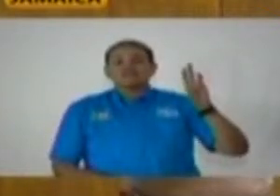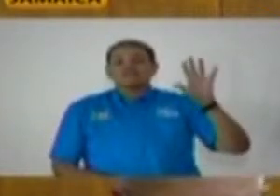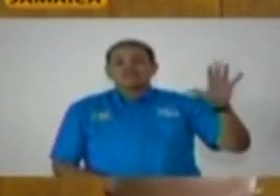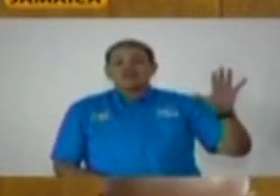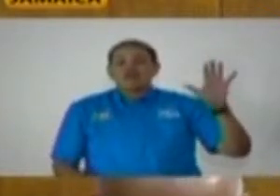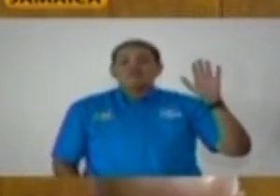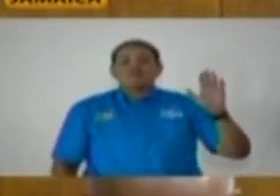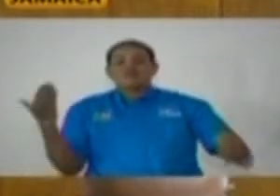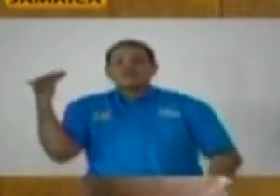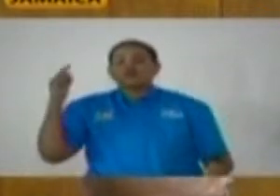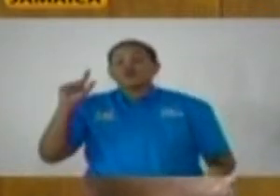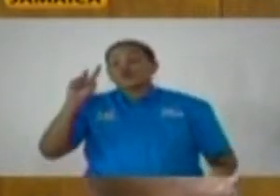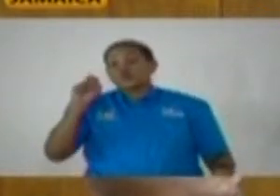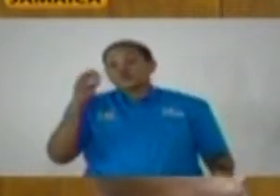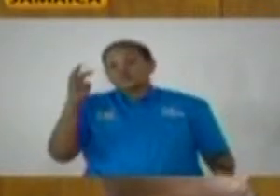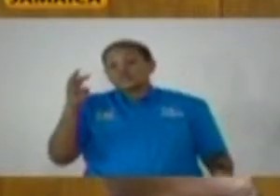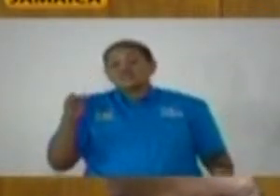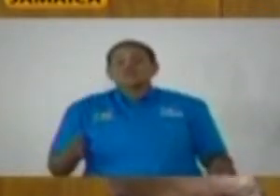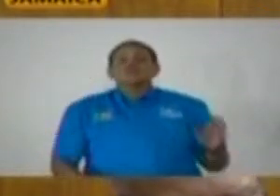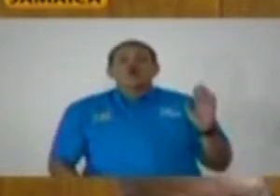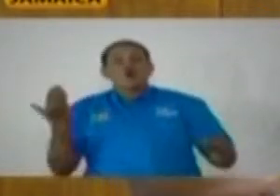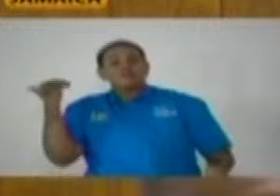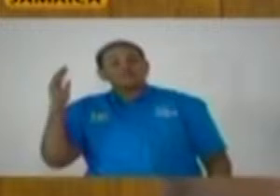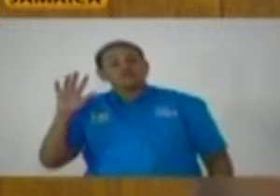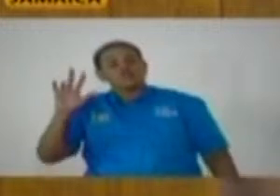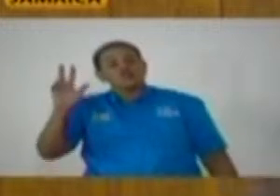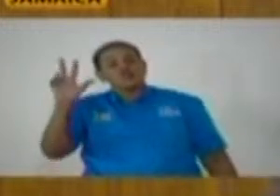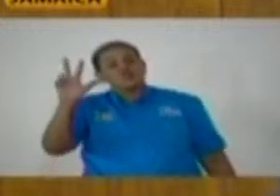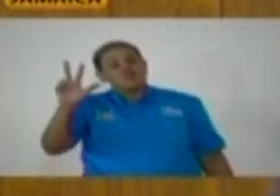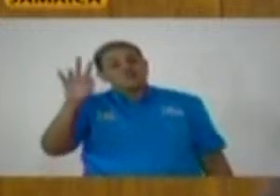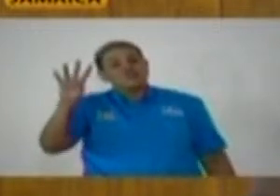17,465 in 2016 to